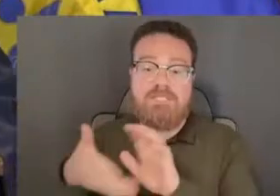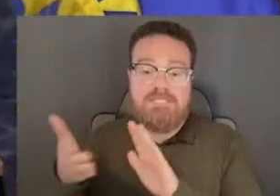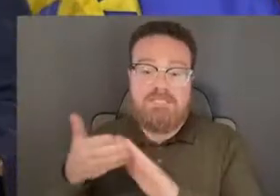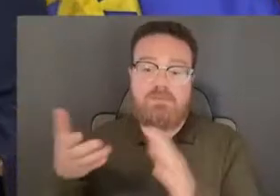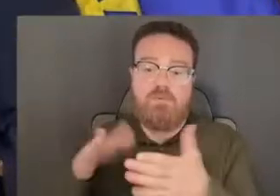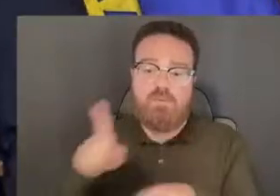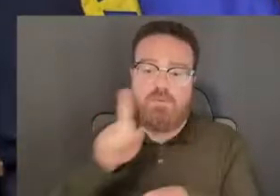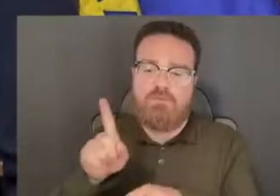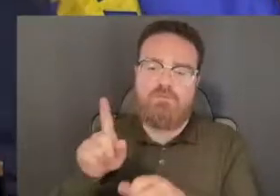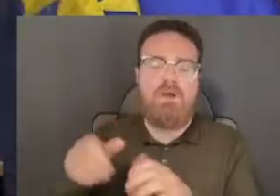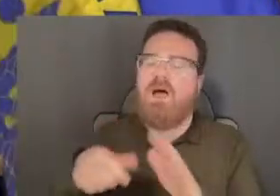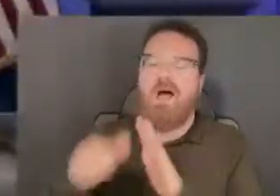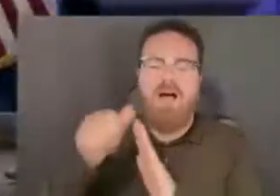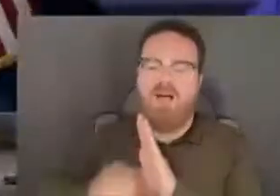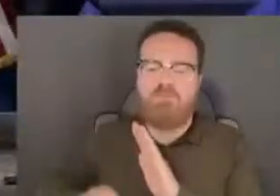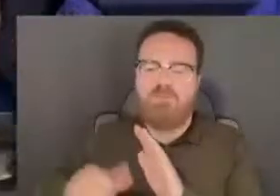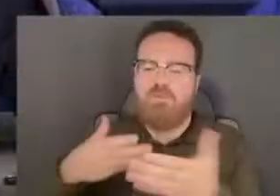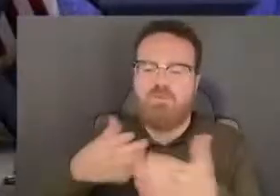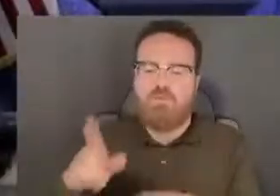Makary.